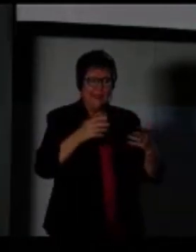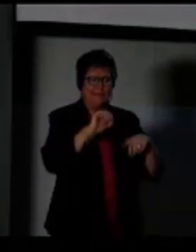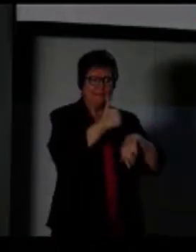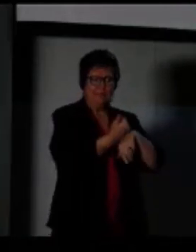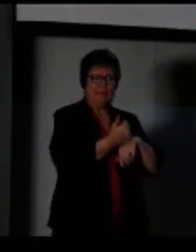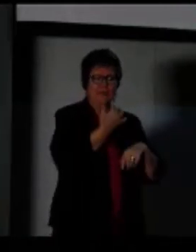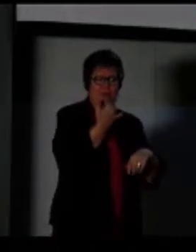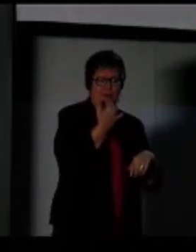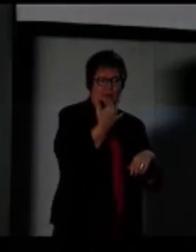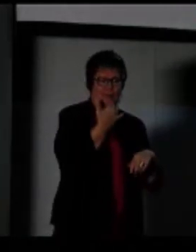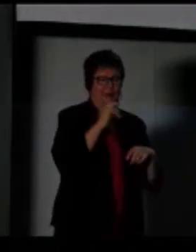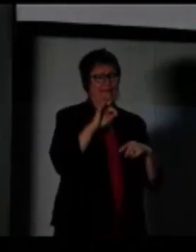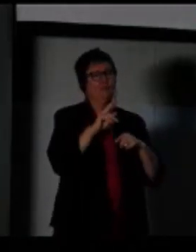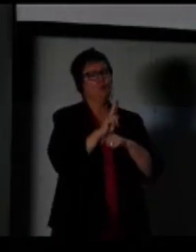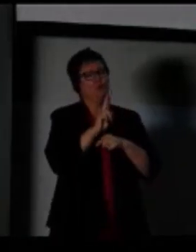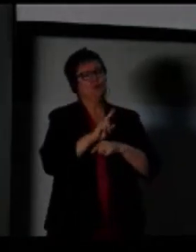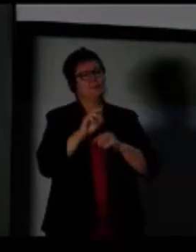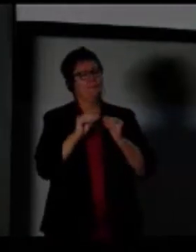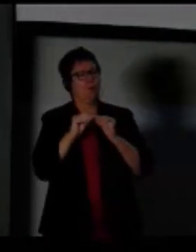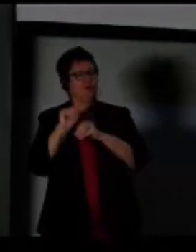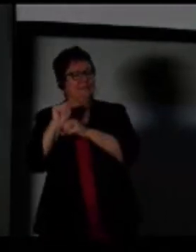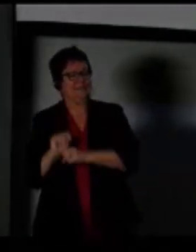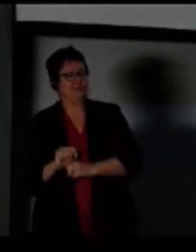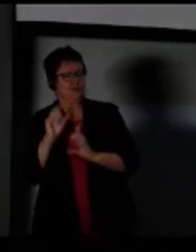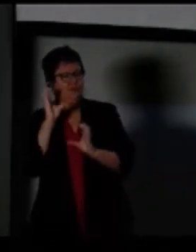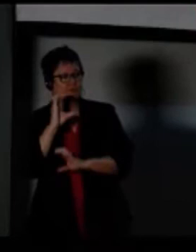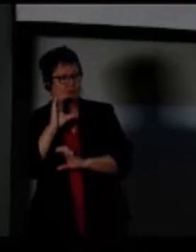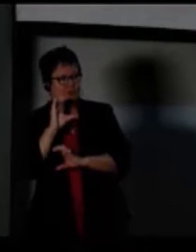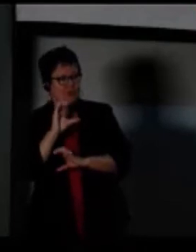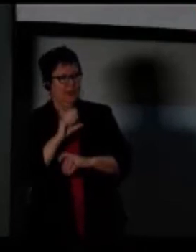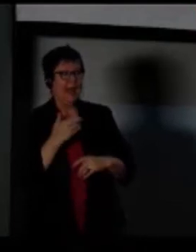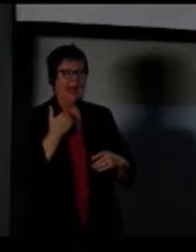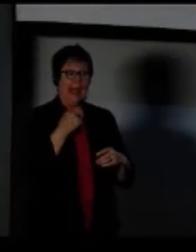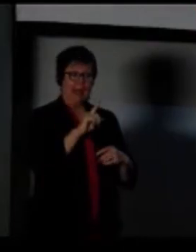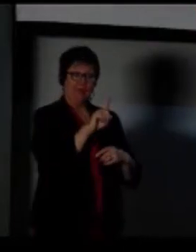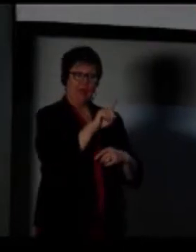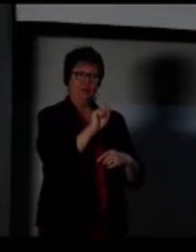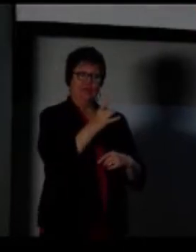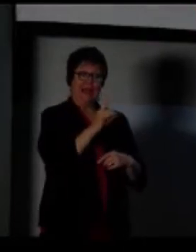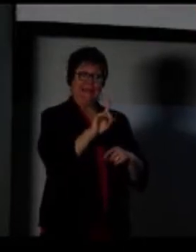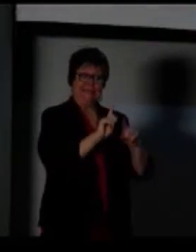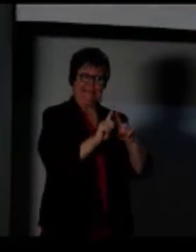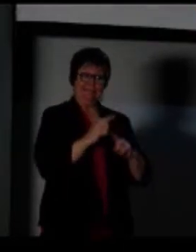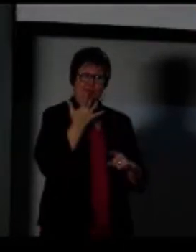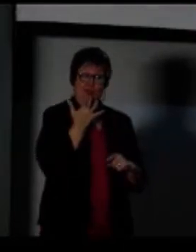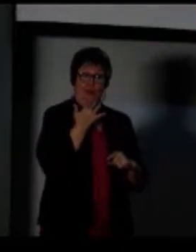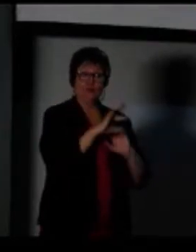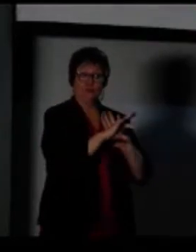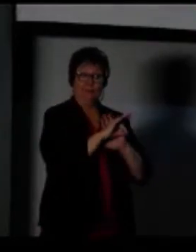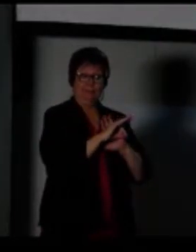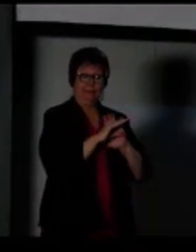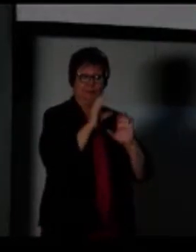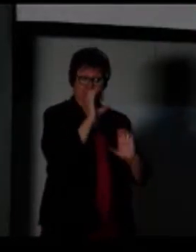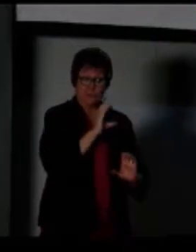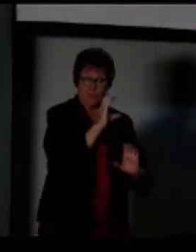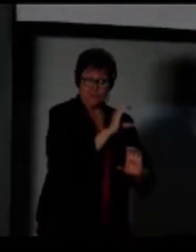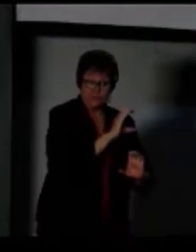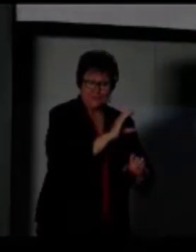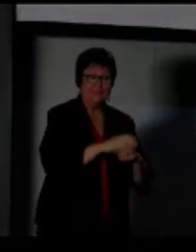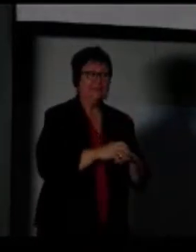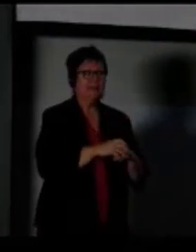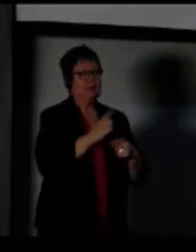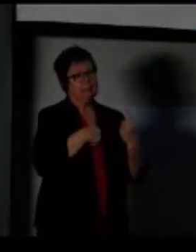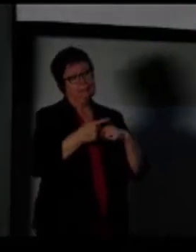more traditional search. So there are over 118 different colors that you can search, which are a result